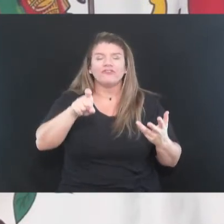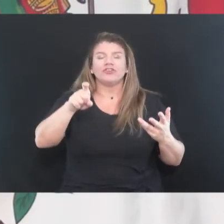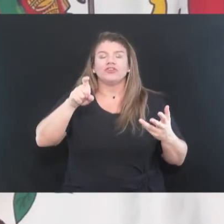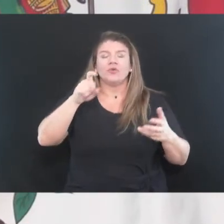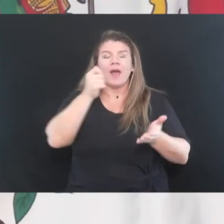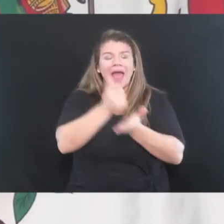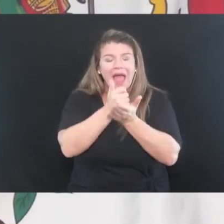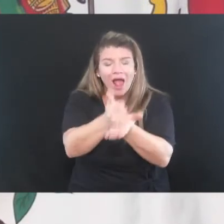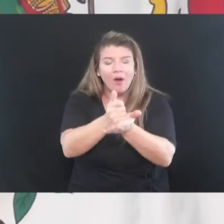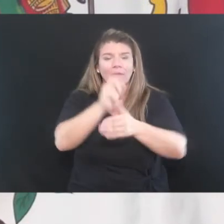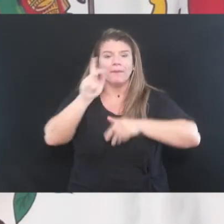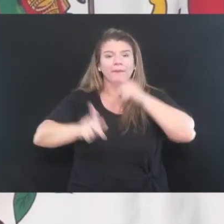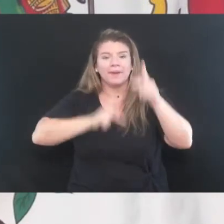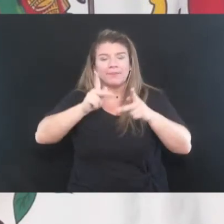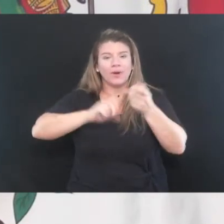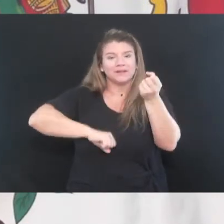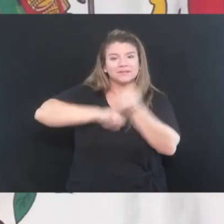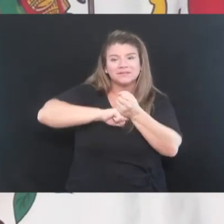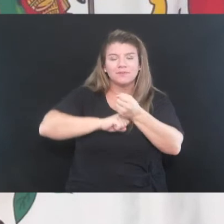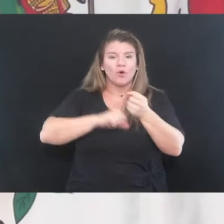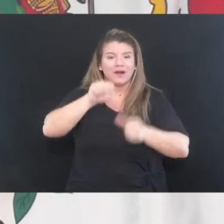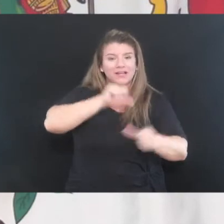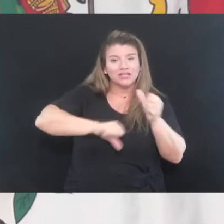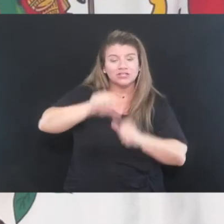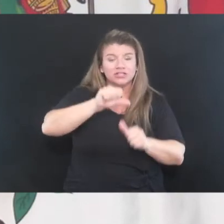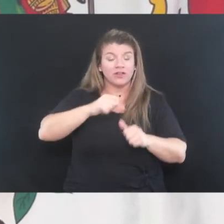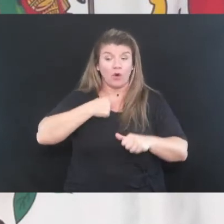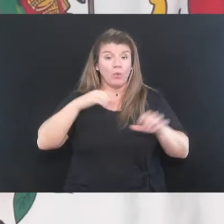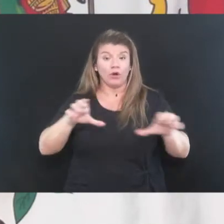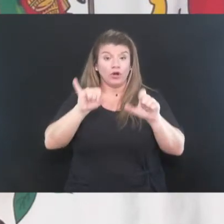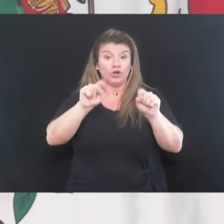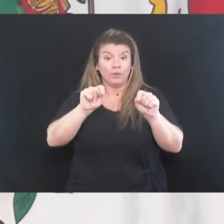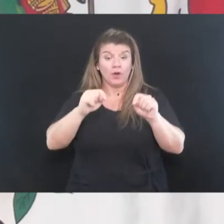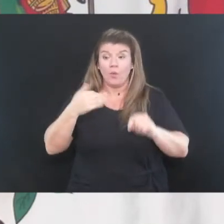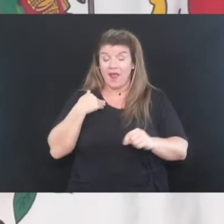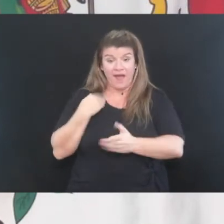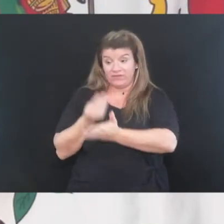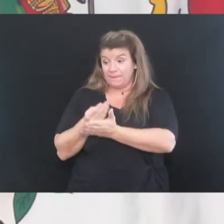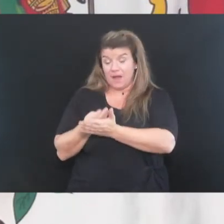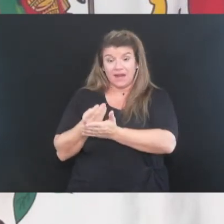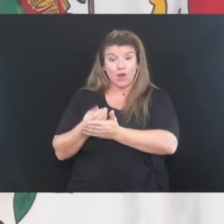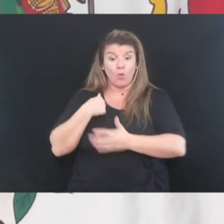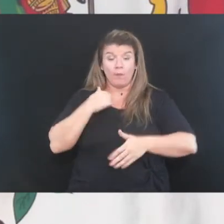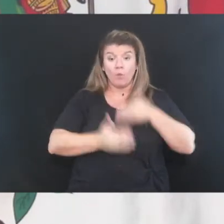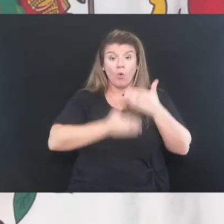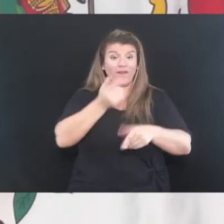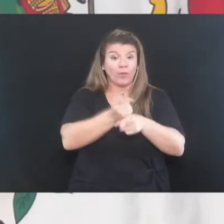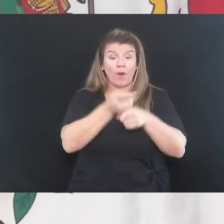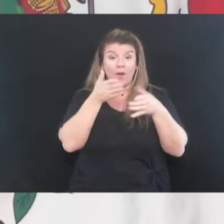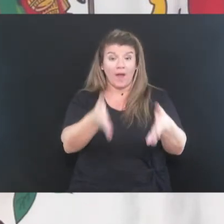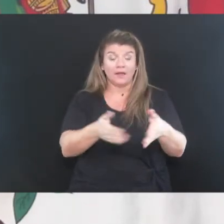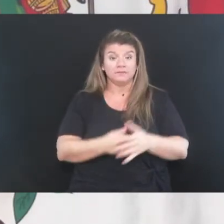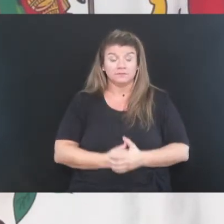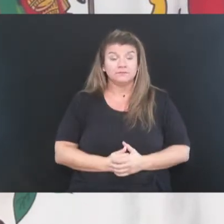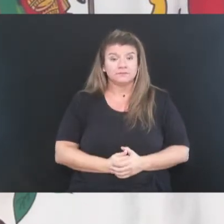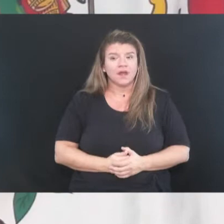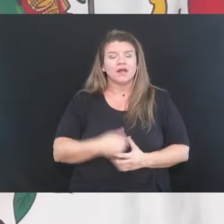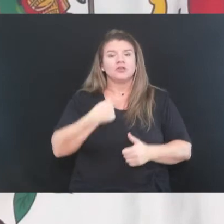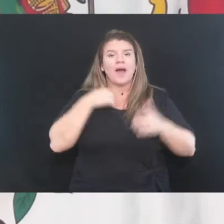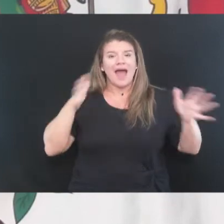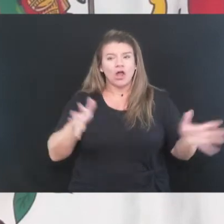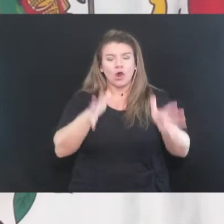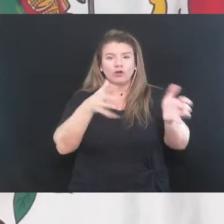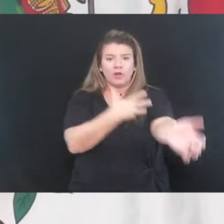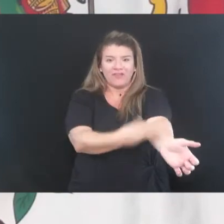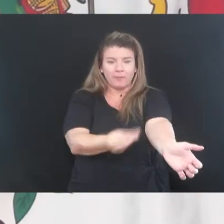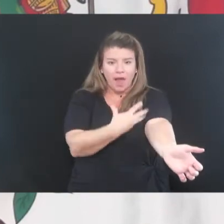up and help them. And that's what we'll do. We've got the dollars to do it. We're moving that way right now. So I encourage you about giving blood,